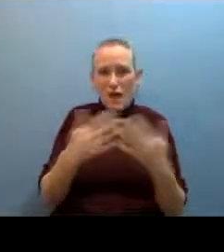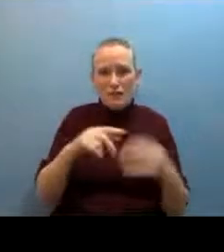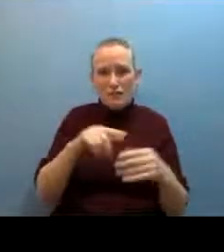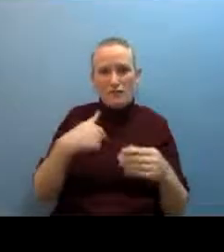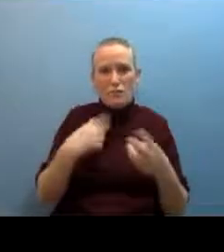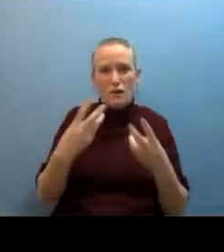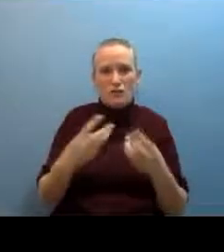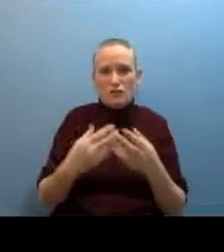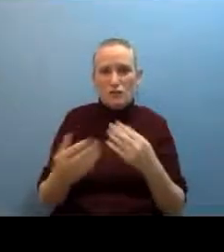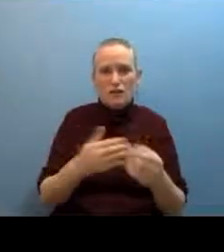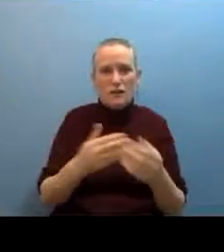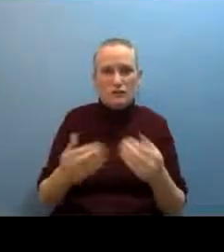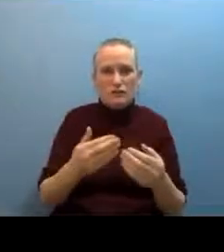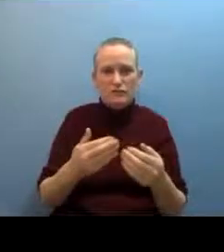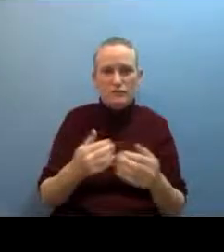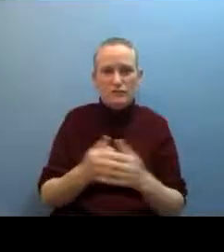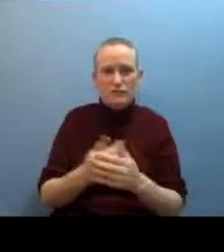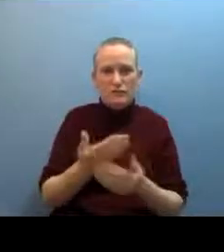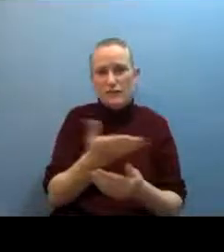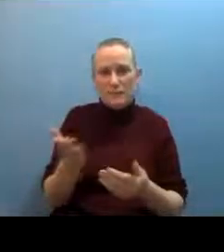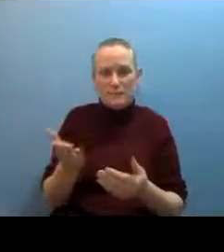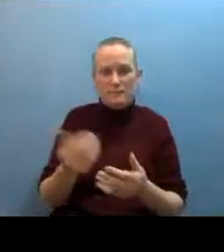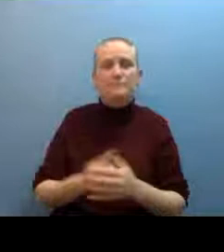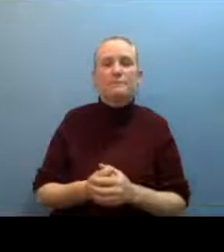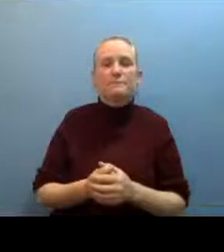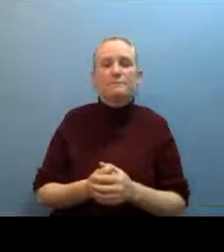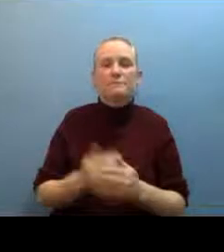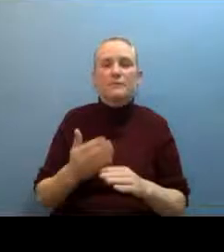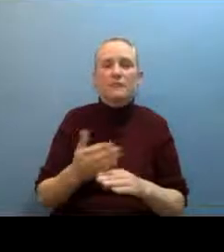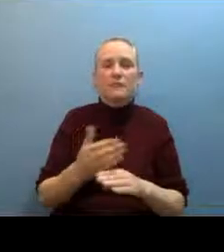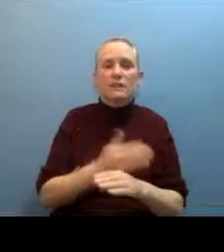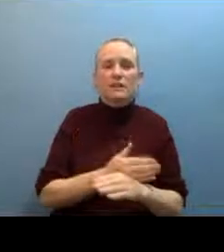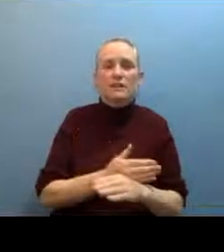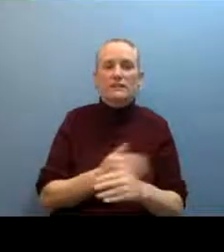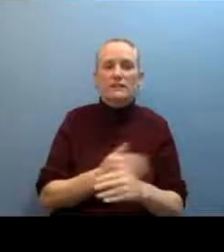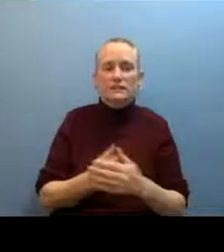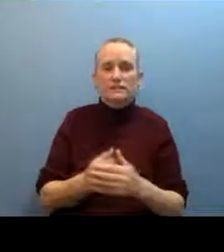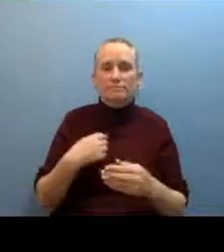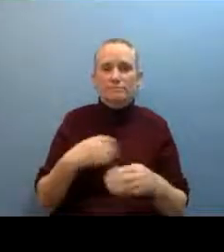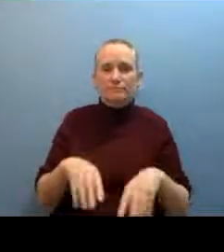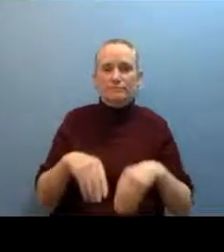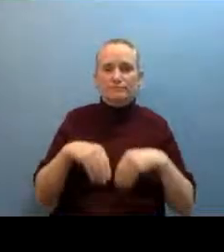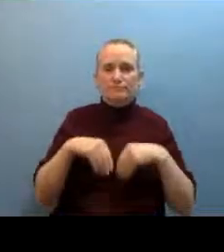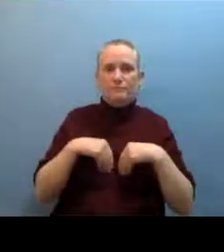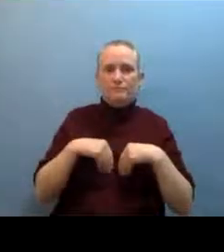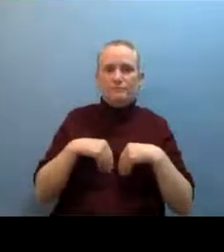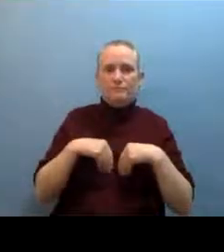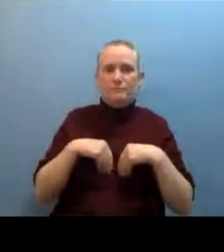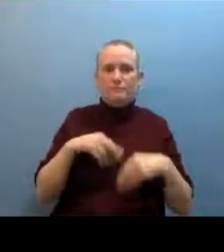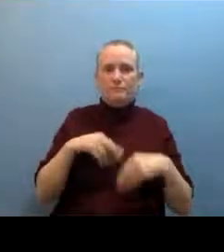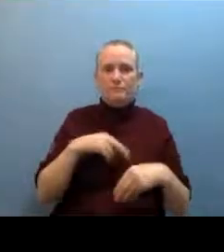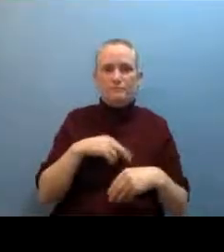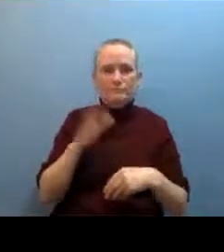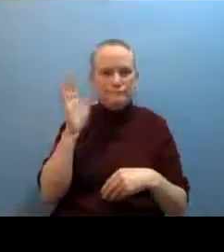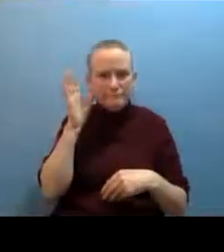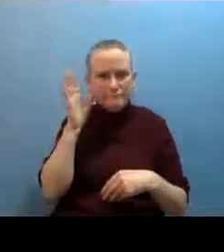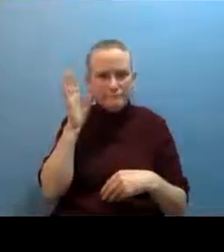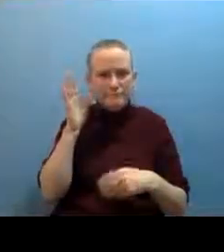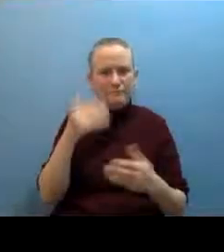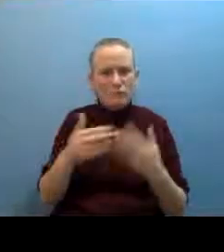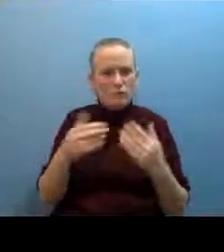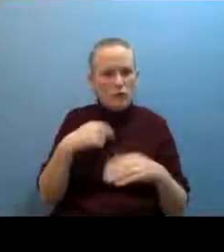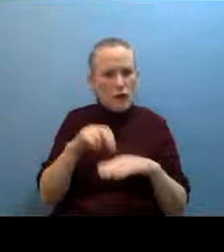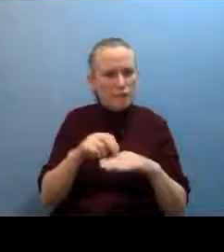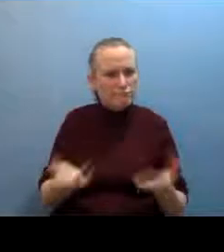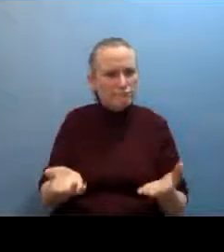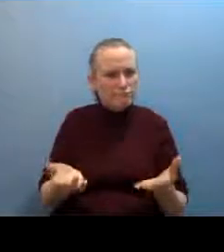things out for our children. So before we do that, it's taking a step back and really listening to what's going on. So that means